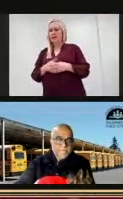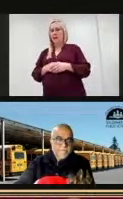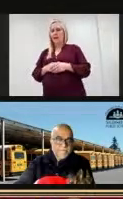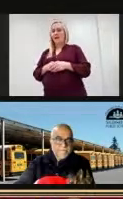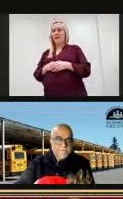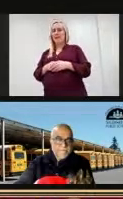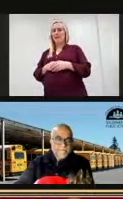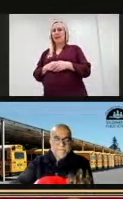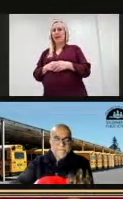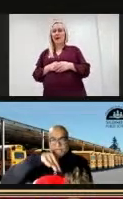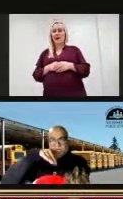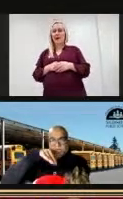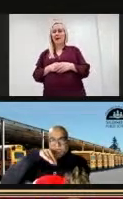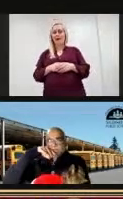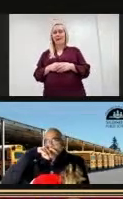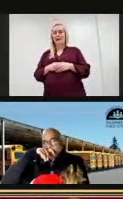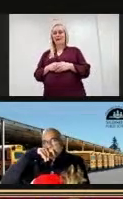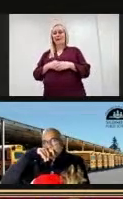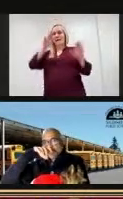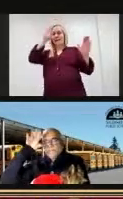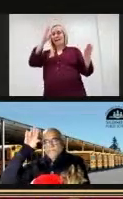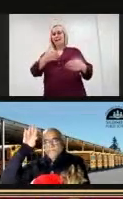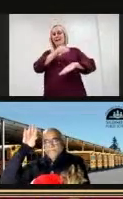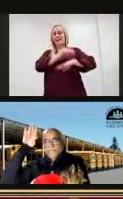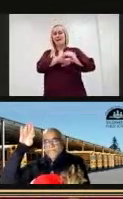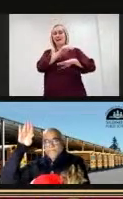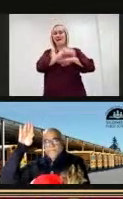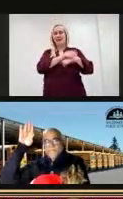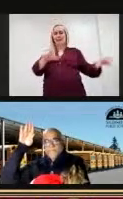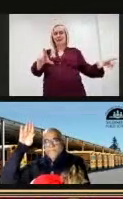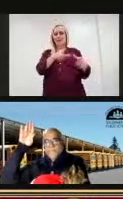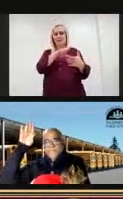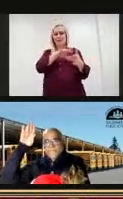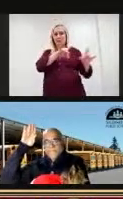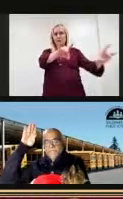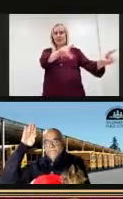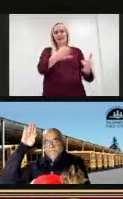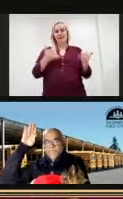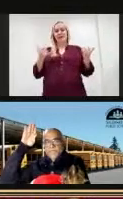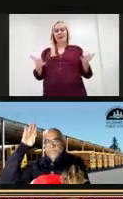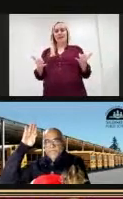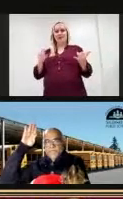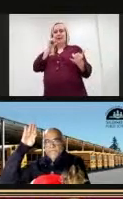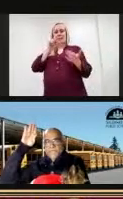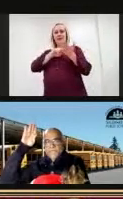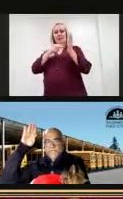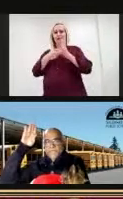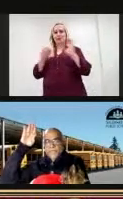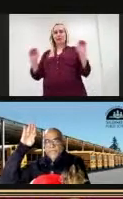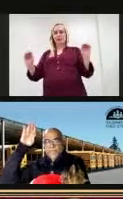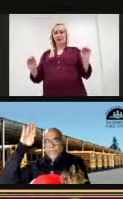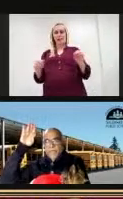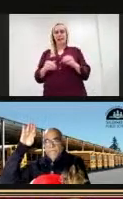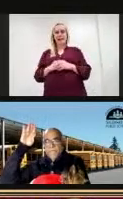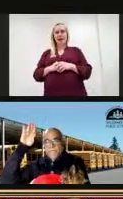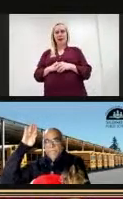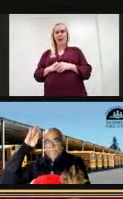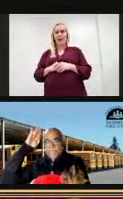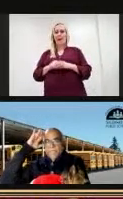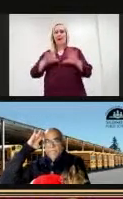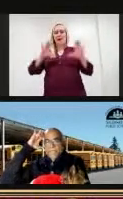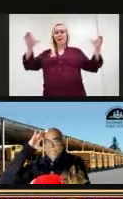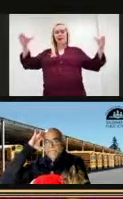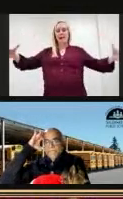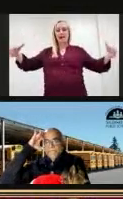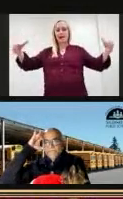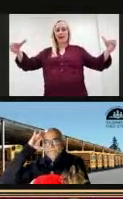like it was addressing English language learners. Now it's kind of, we're not being intentional anymore and then lumping everybody